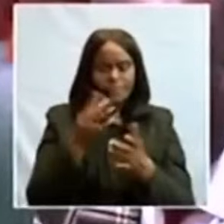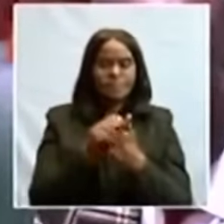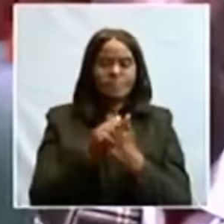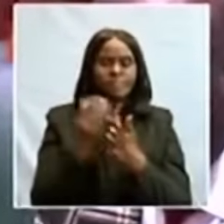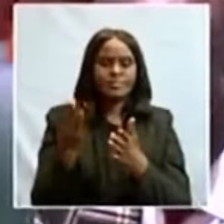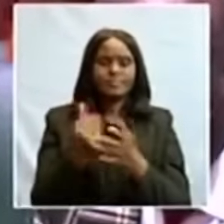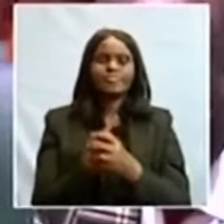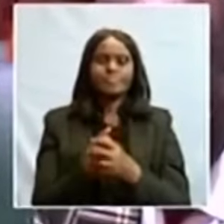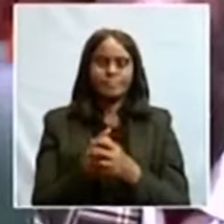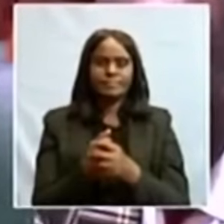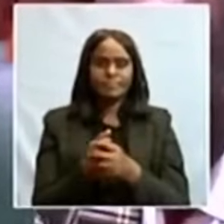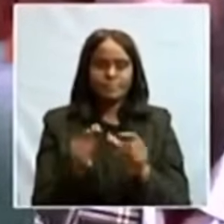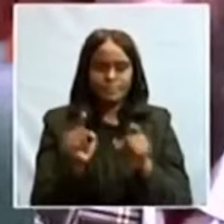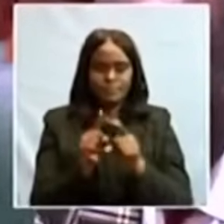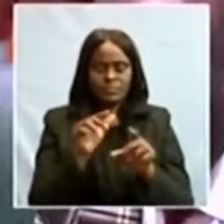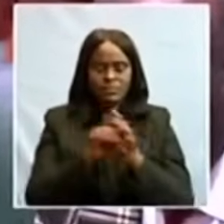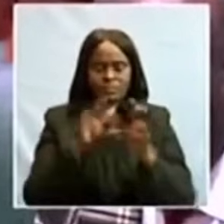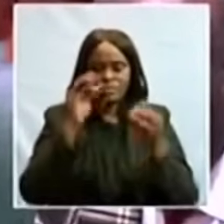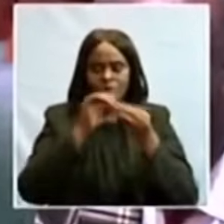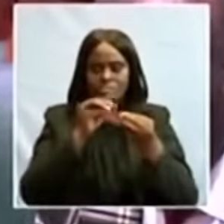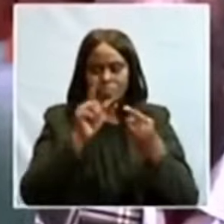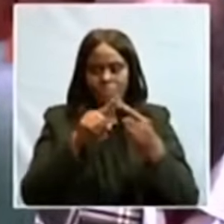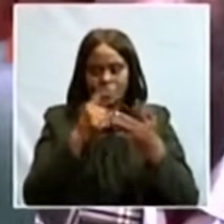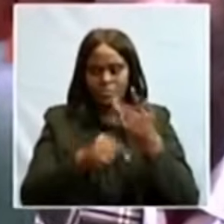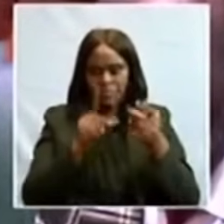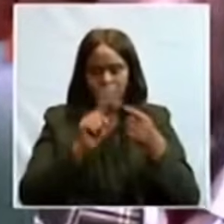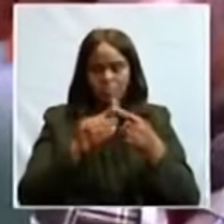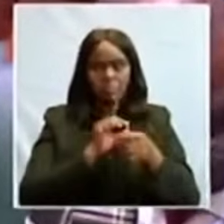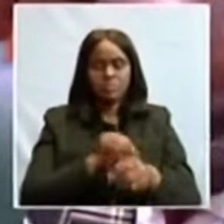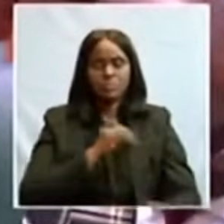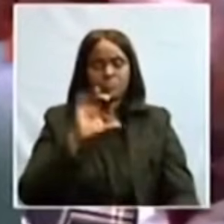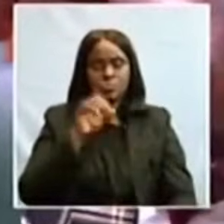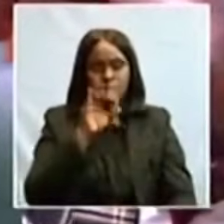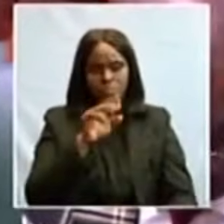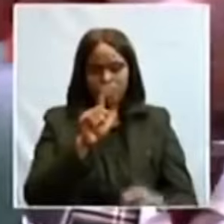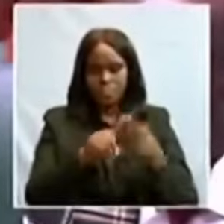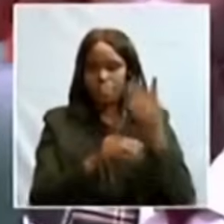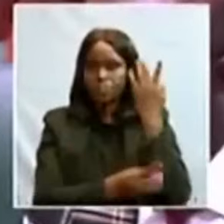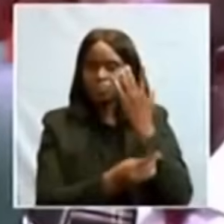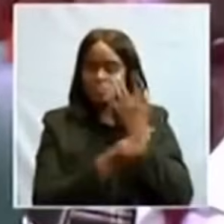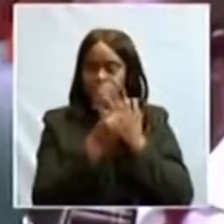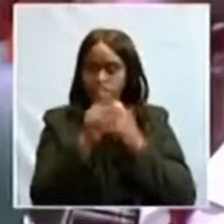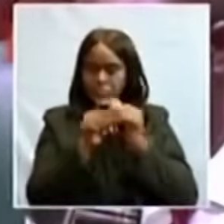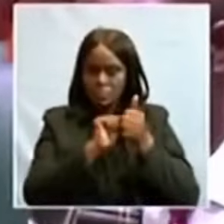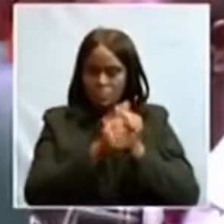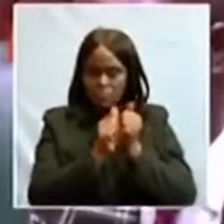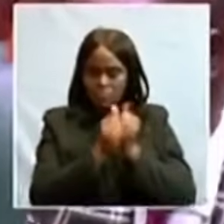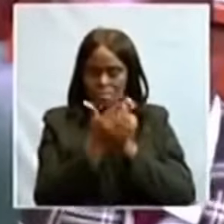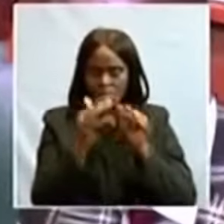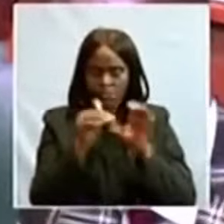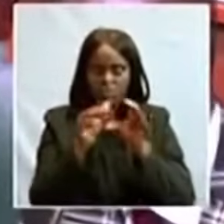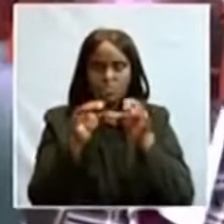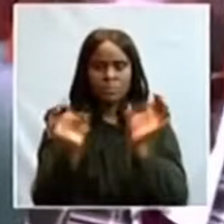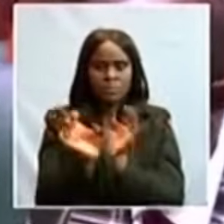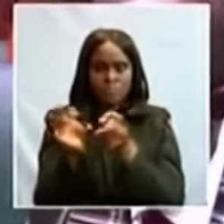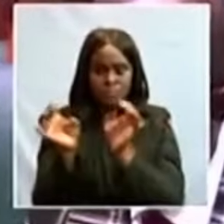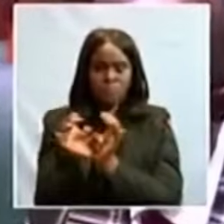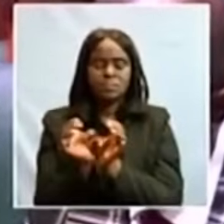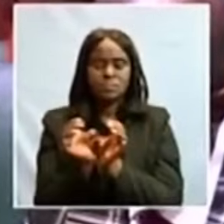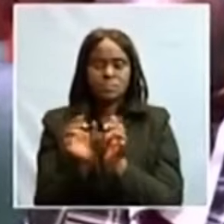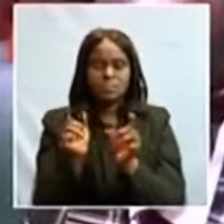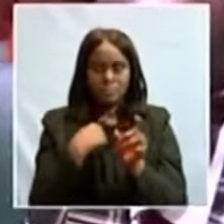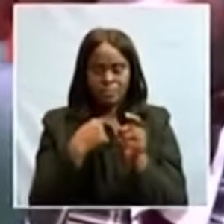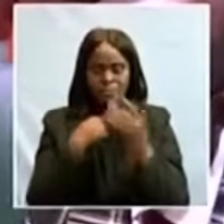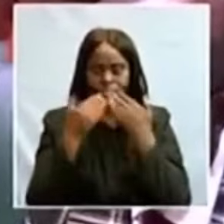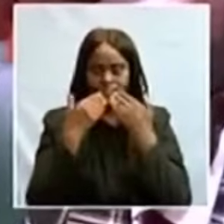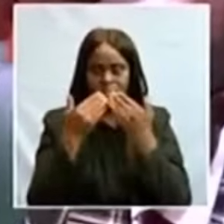money in addition to our CDF to develop these sports facilities in our constituencies. I